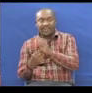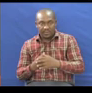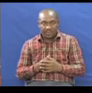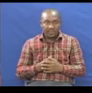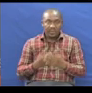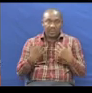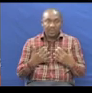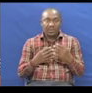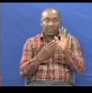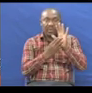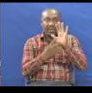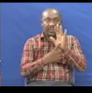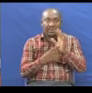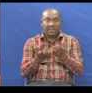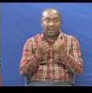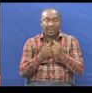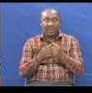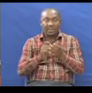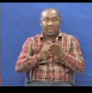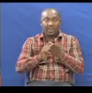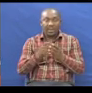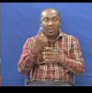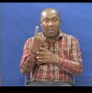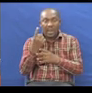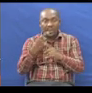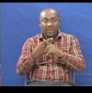96 can be written as 1 times 96.